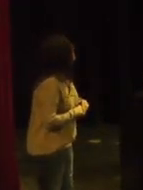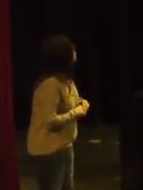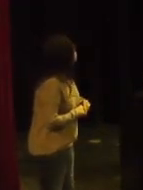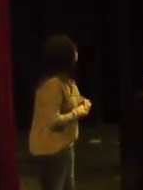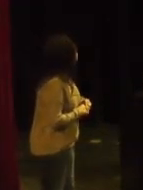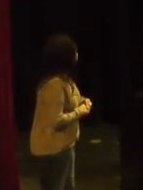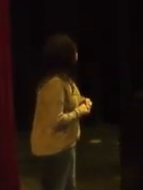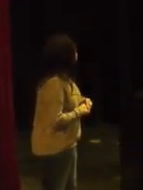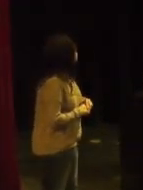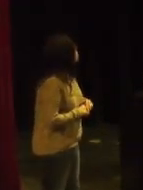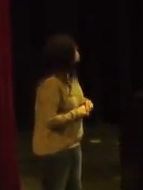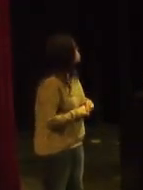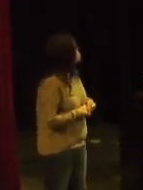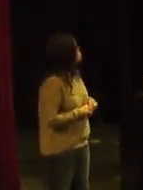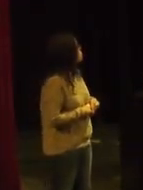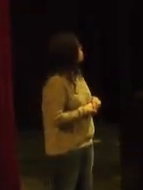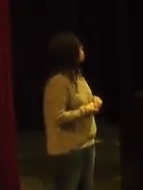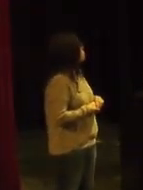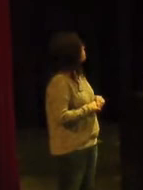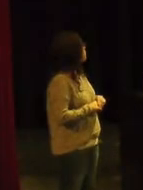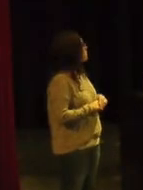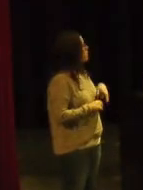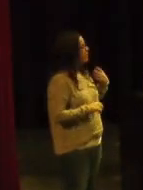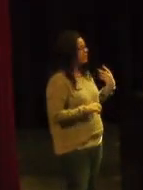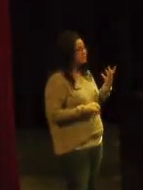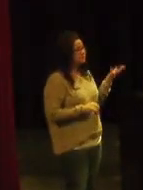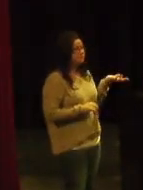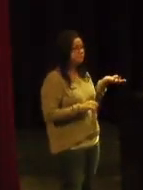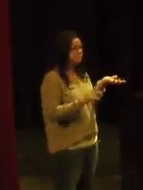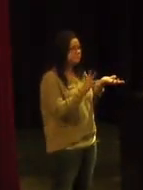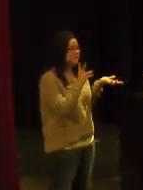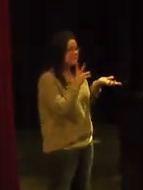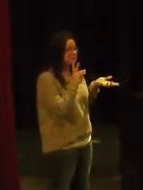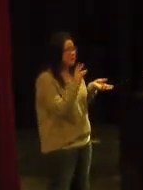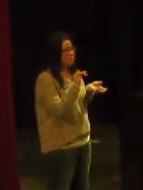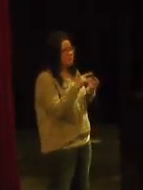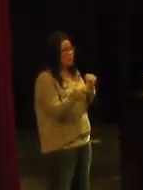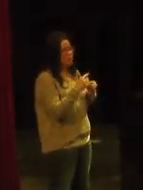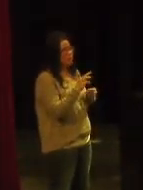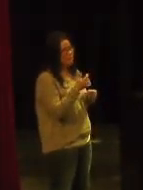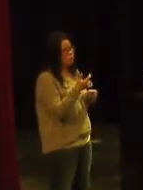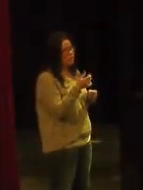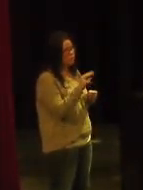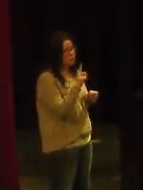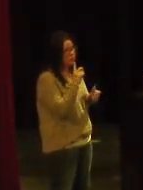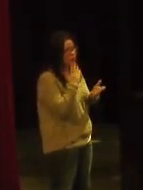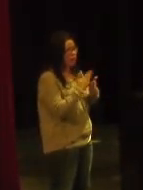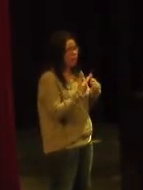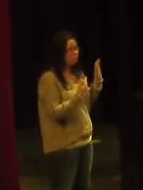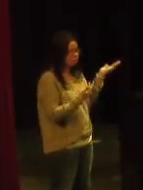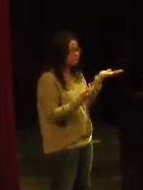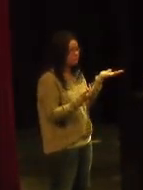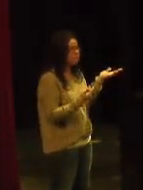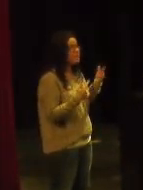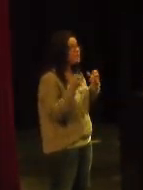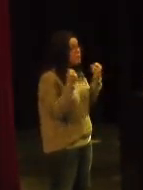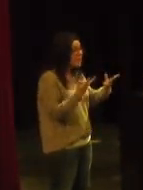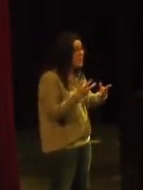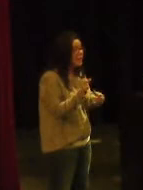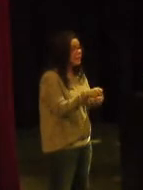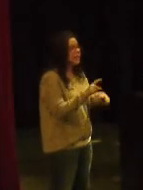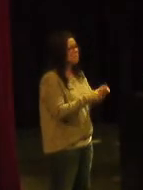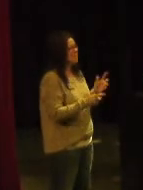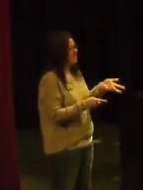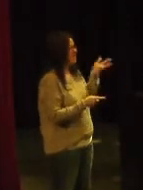Some of the authors that I think speak to immigration really well, Luis Urrea, Ruben Martinez, and Ilian Stavans, are three of them. There are many, but these